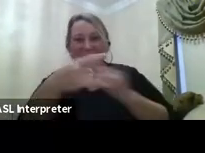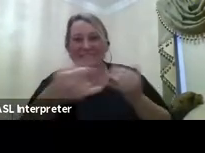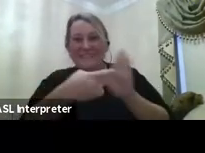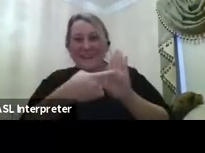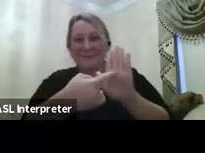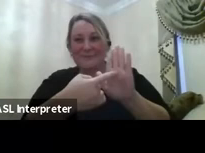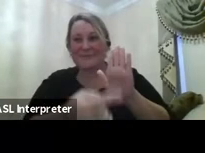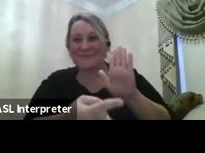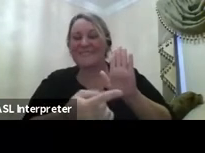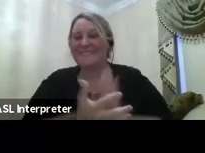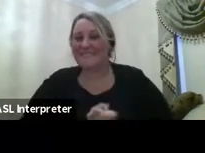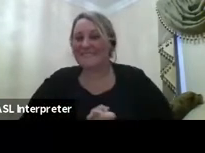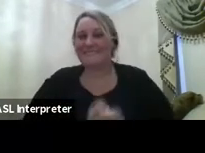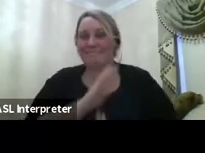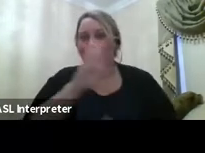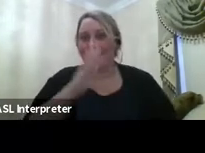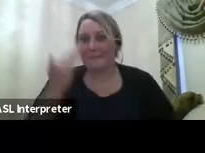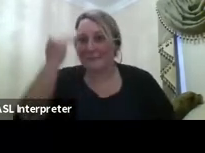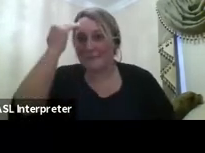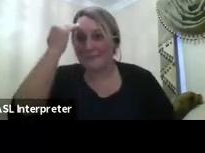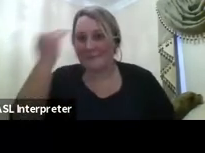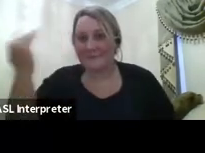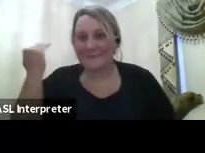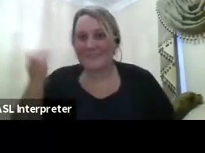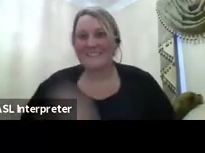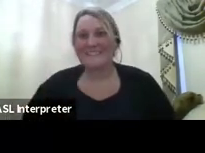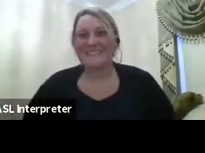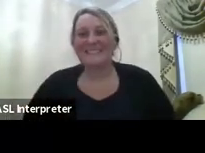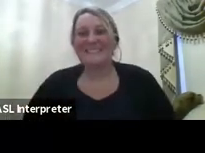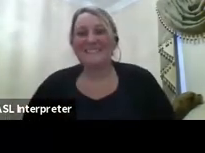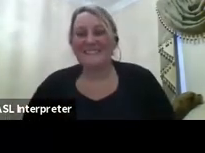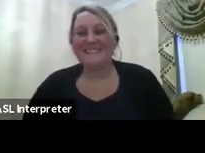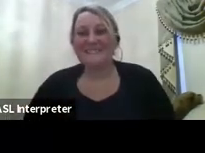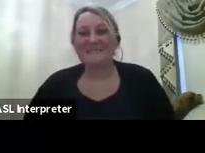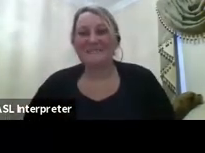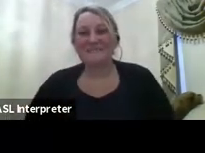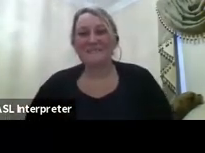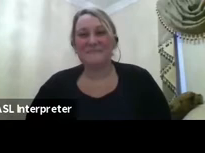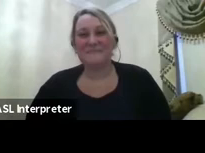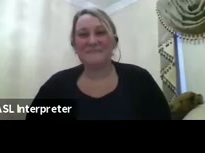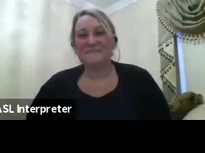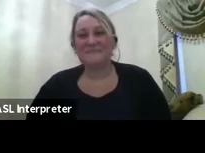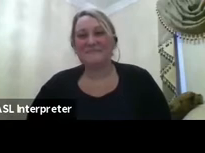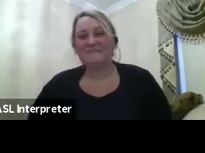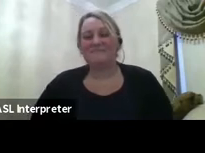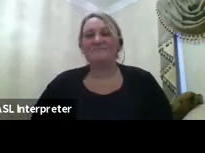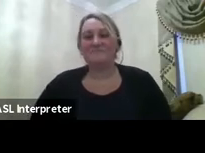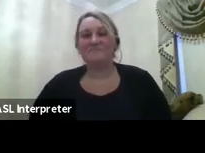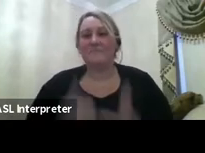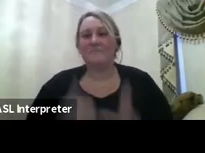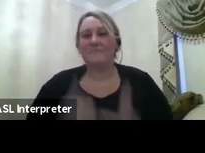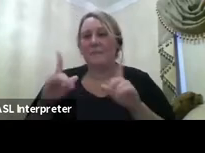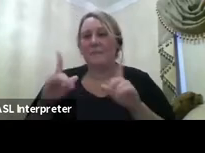all like the kinds of events that were, they were previous pride rallies, pride